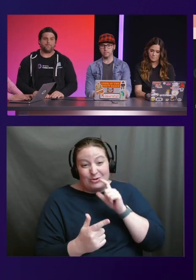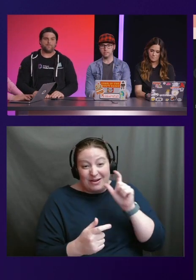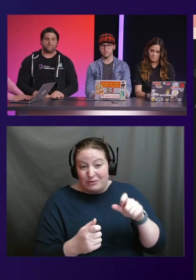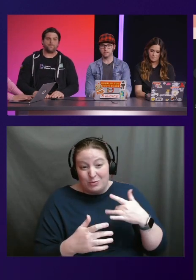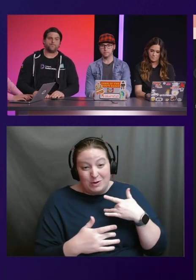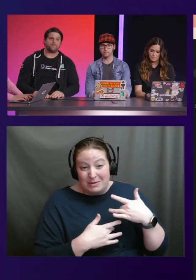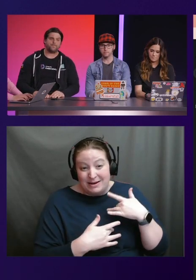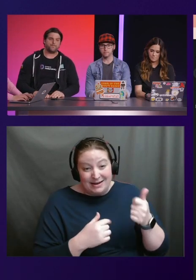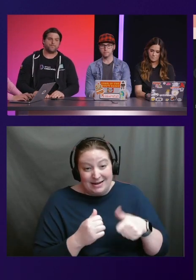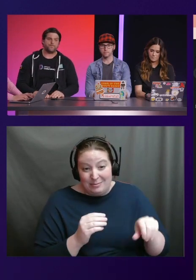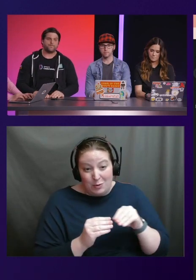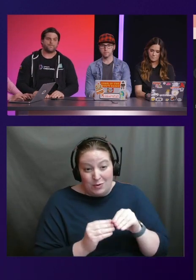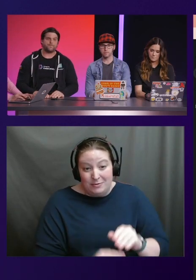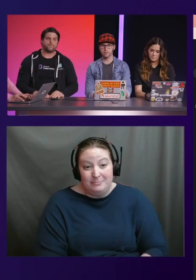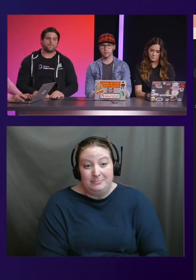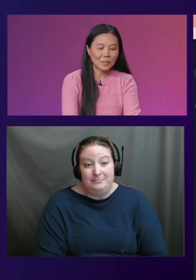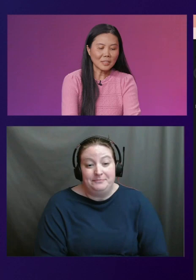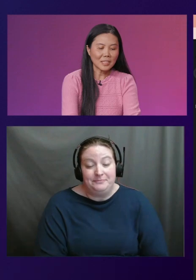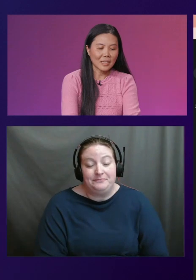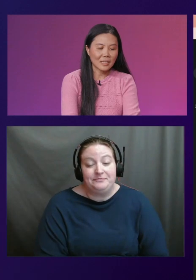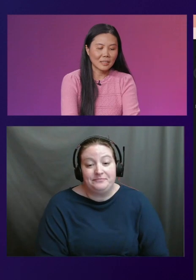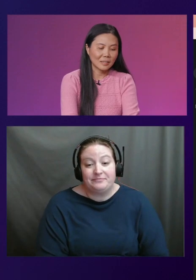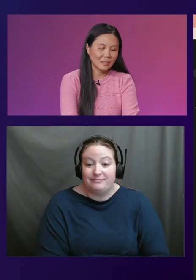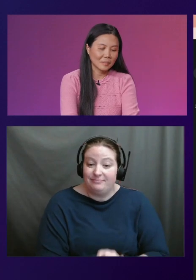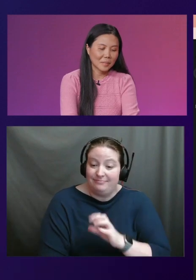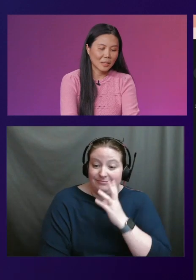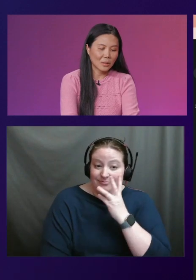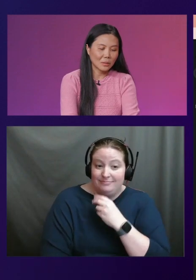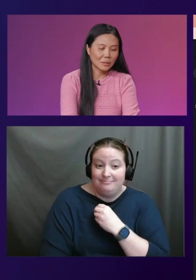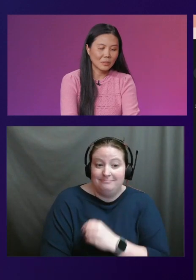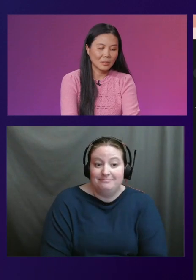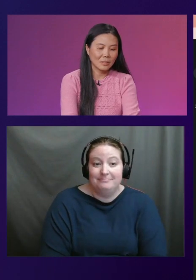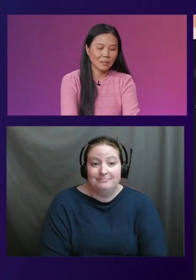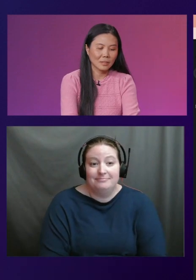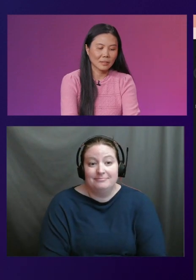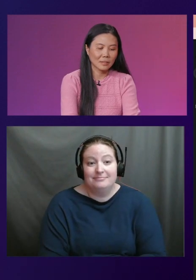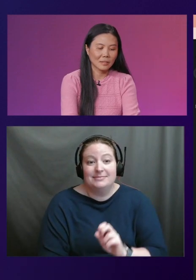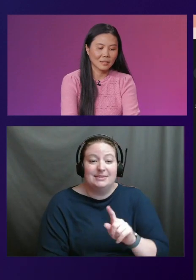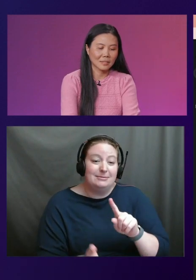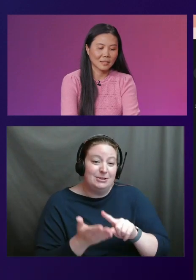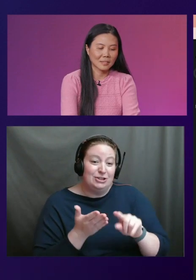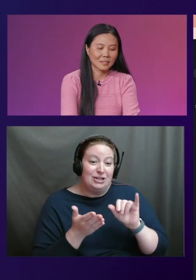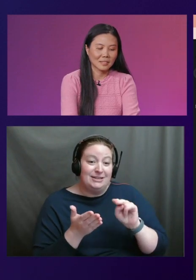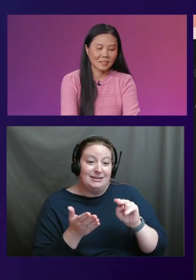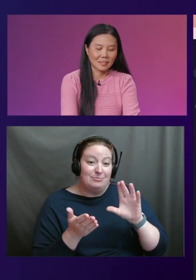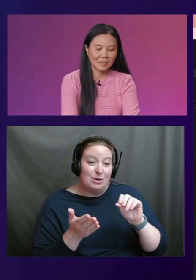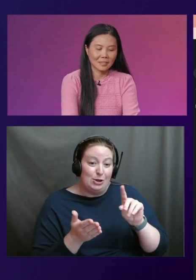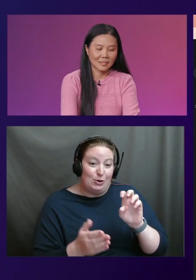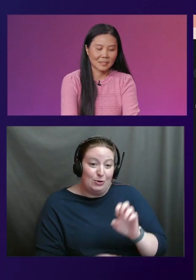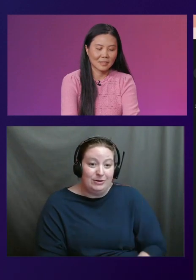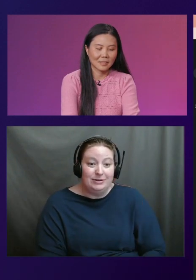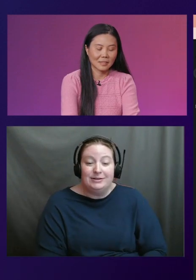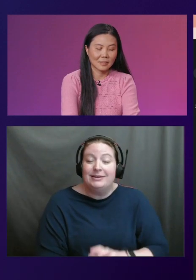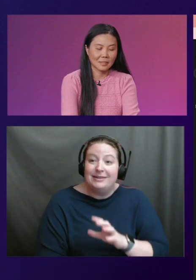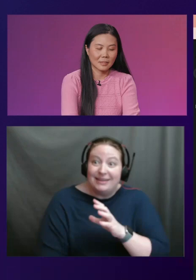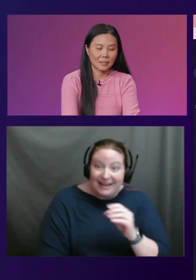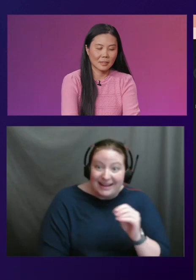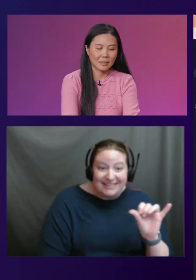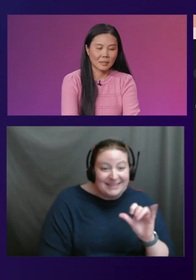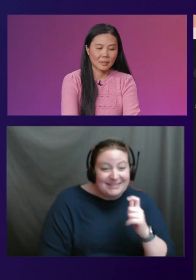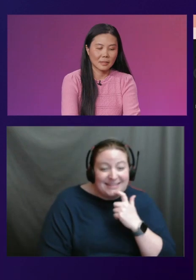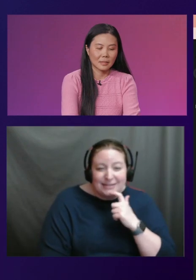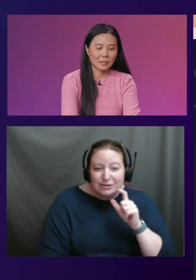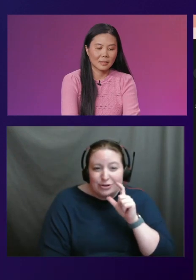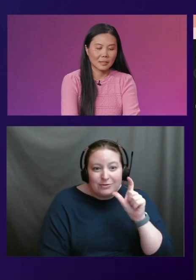Yep. So I'm gonna check in my code. And as we said, no need to configure